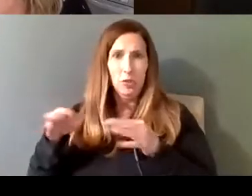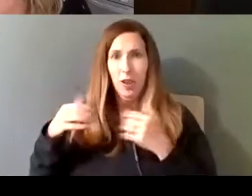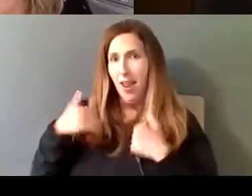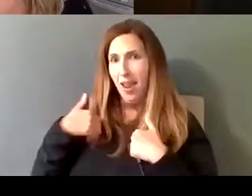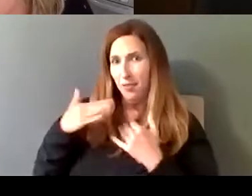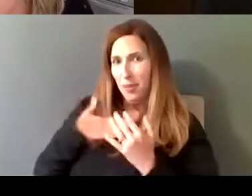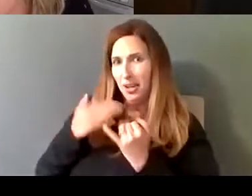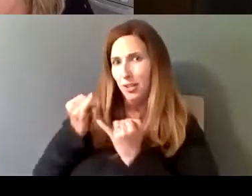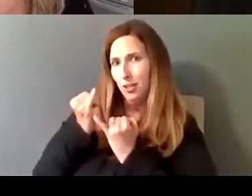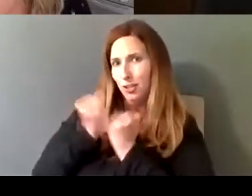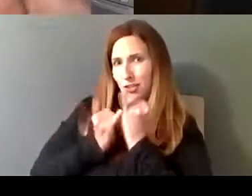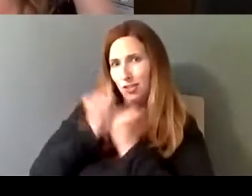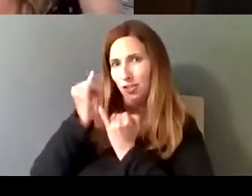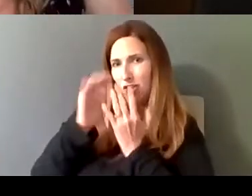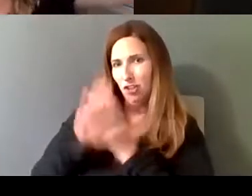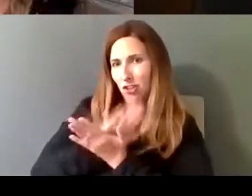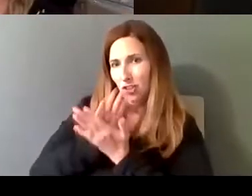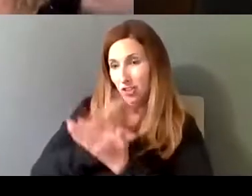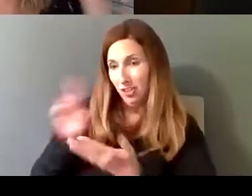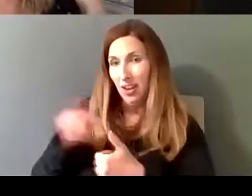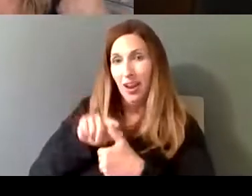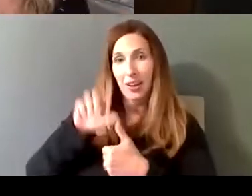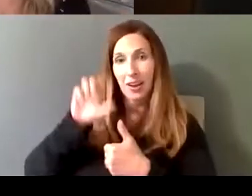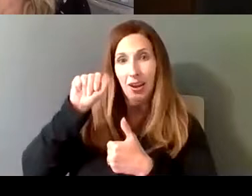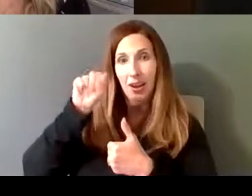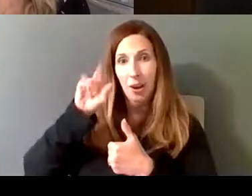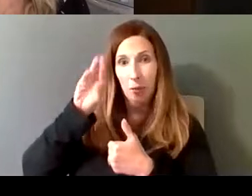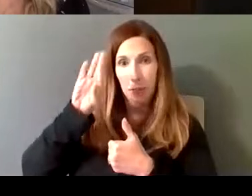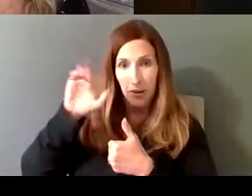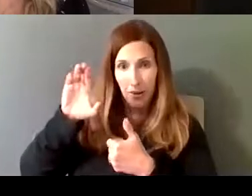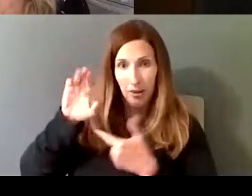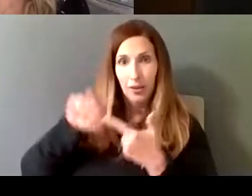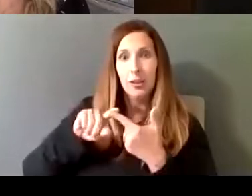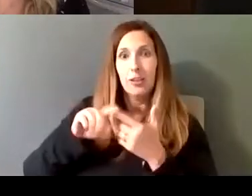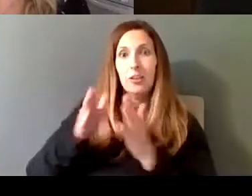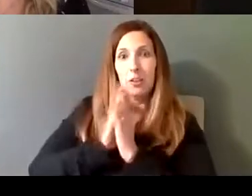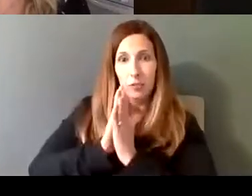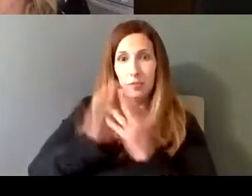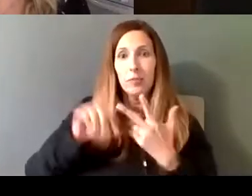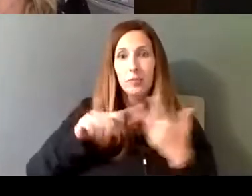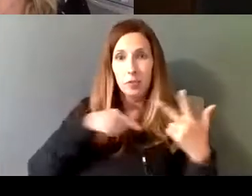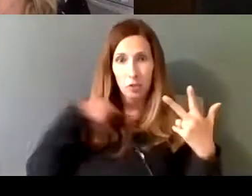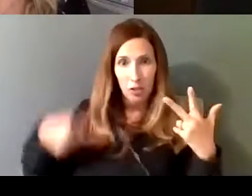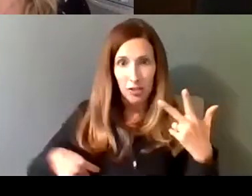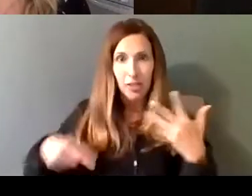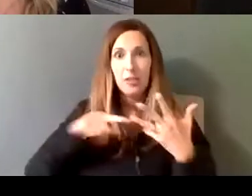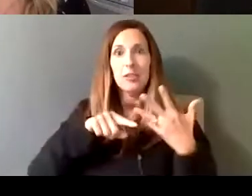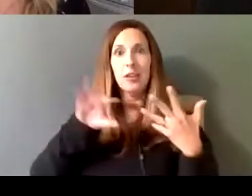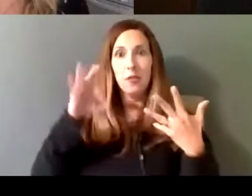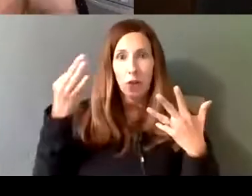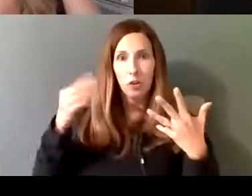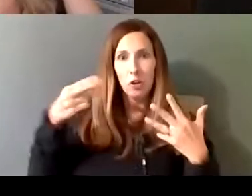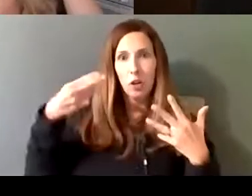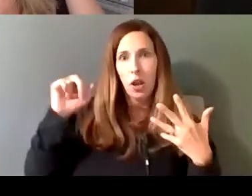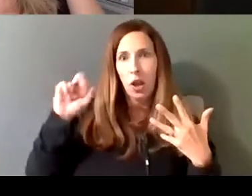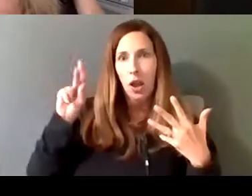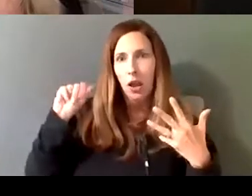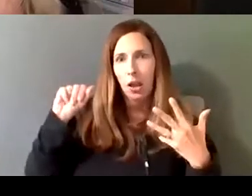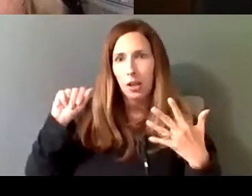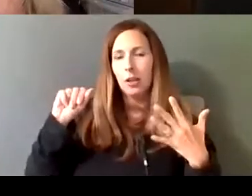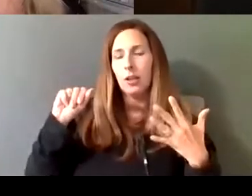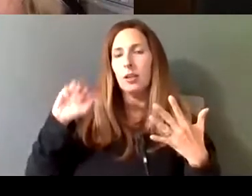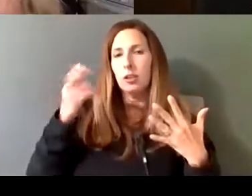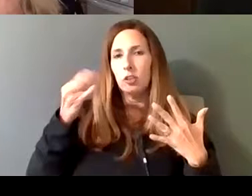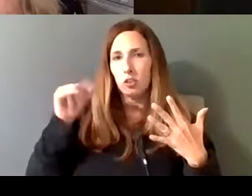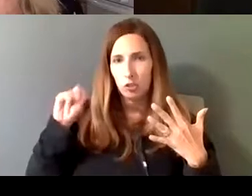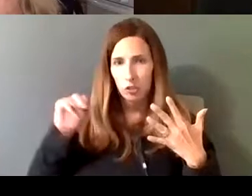just to make sure I get all of them. So we had Arabic, Burmese, Chinese, French, Hakachin, Spanish, American